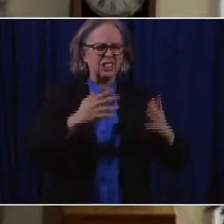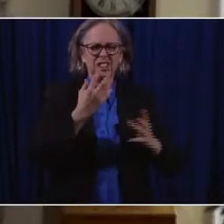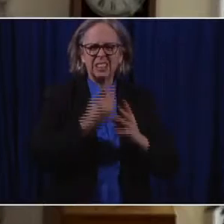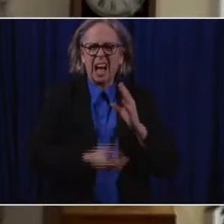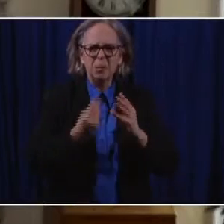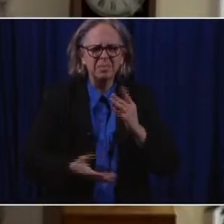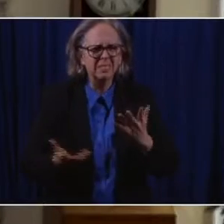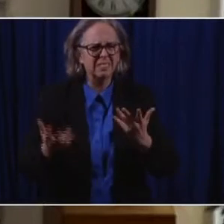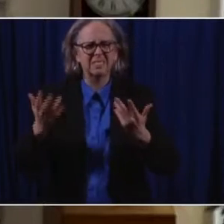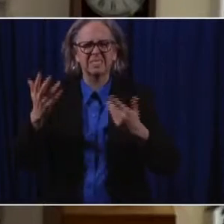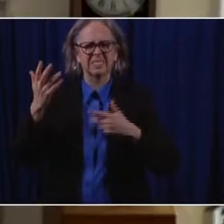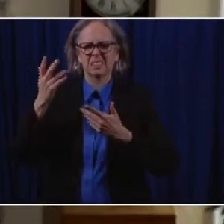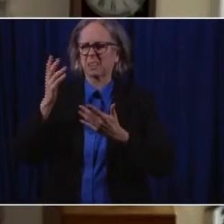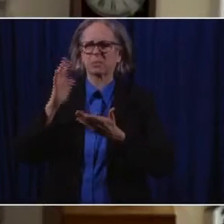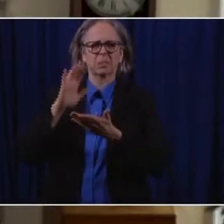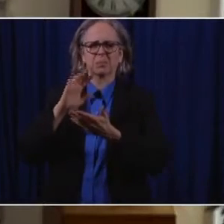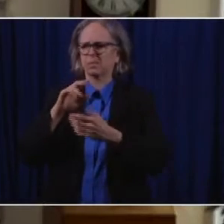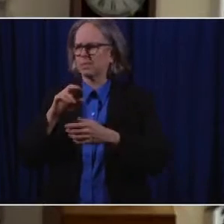in time,